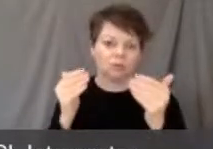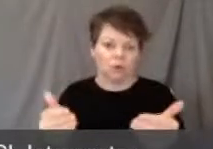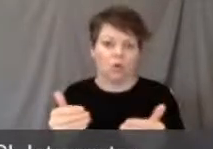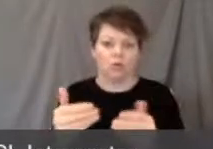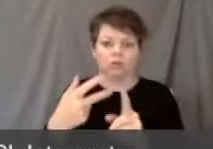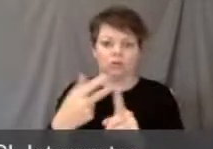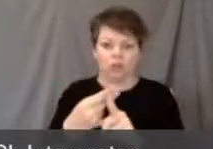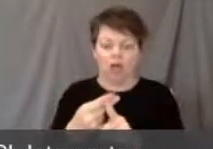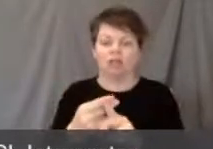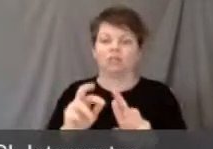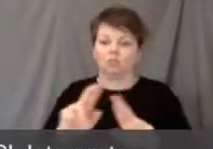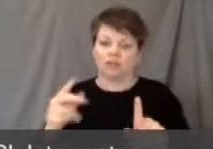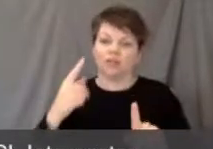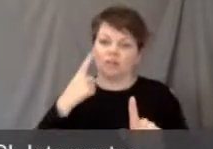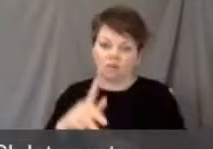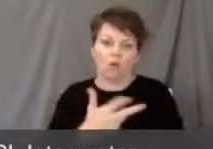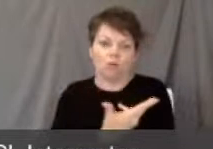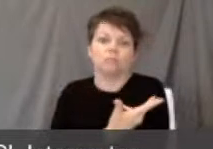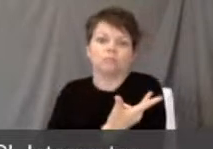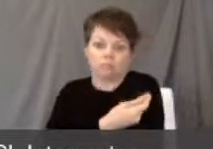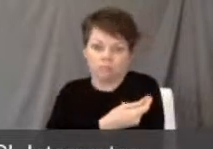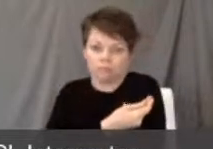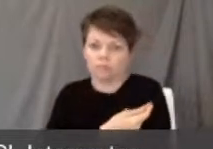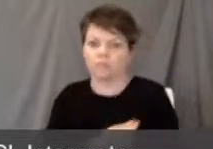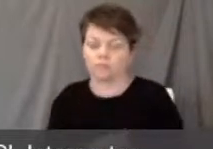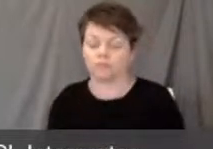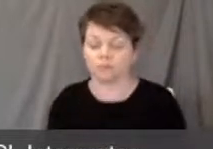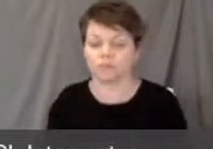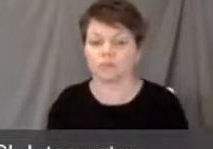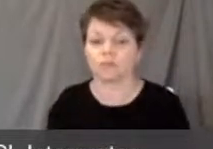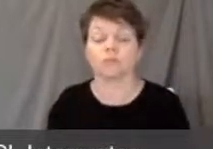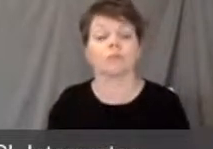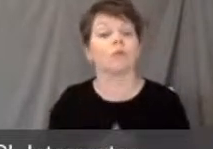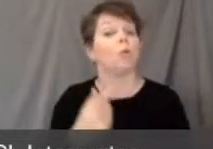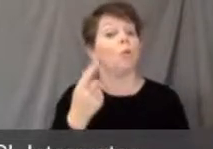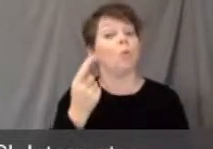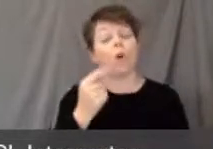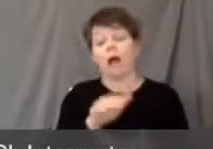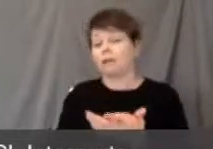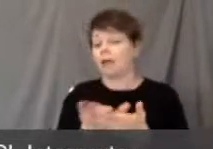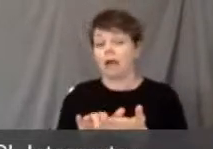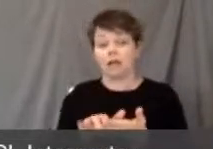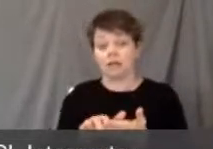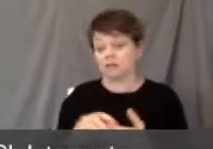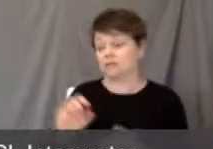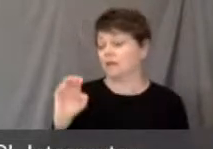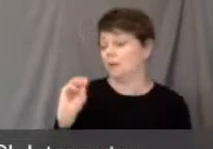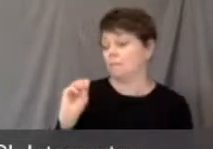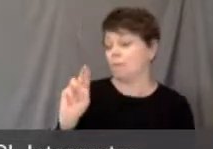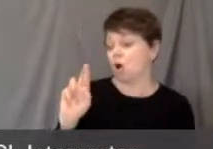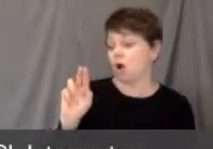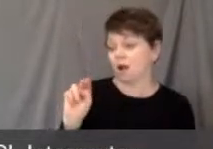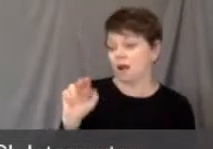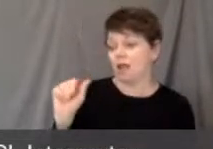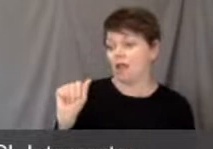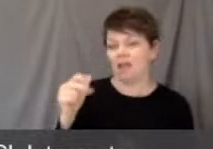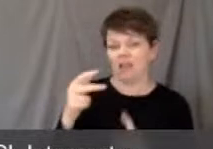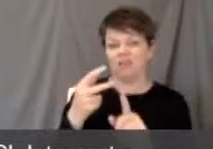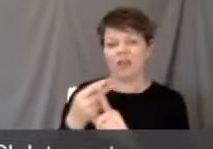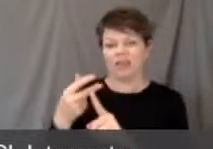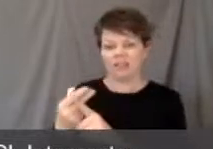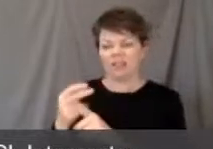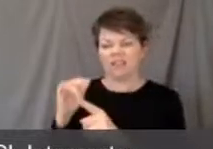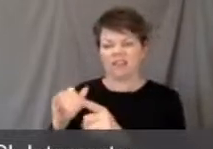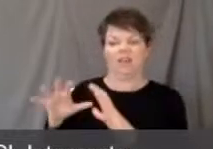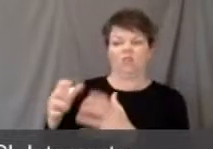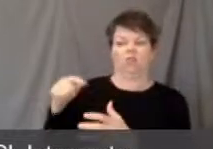in arms. One thing nice about this situation is that the mRNA vaccines, which is what we're primarily talking about